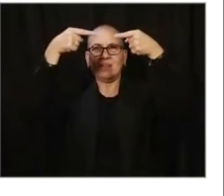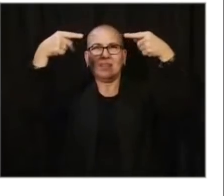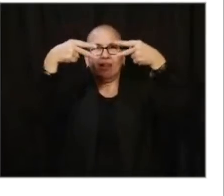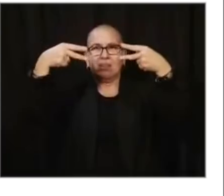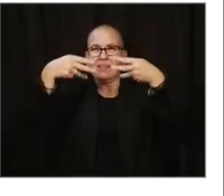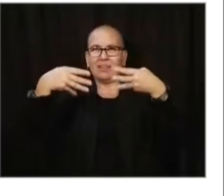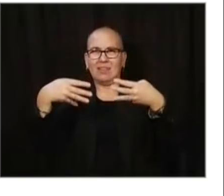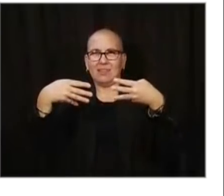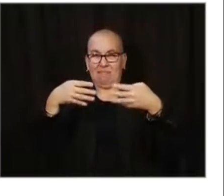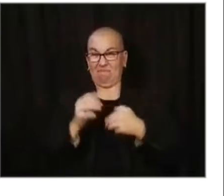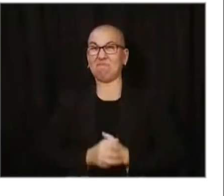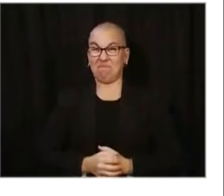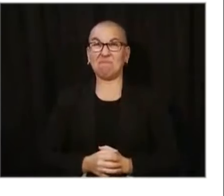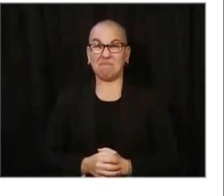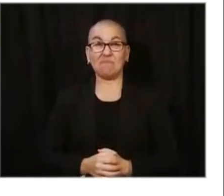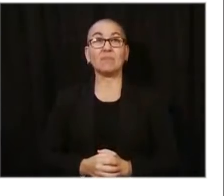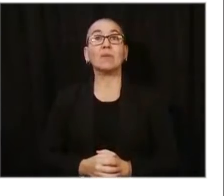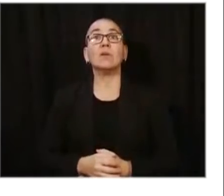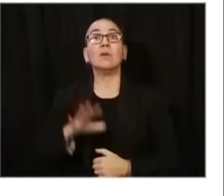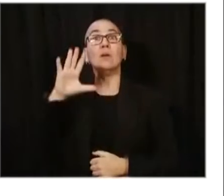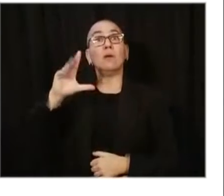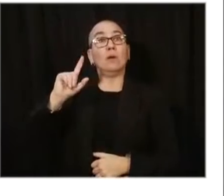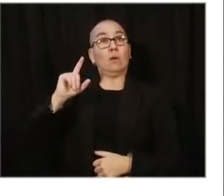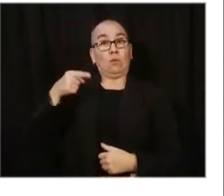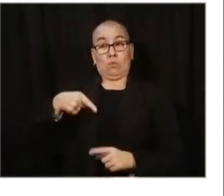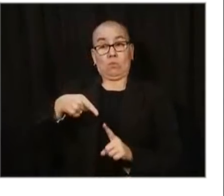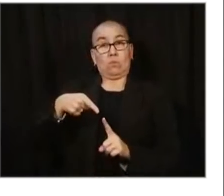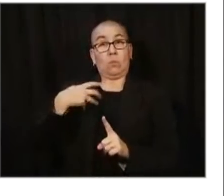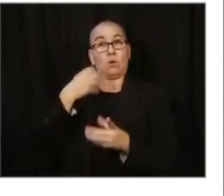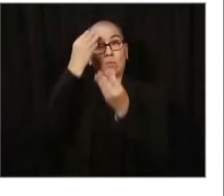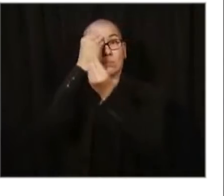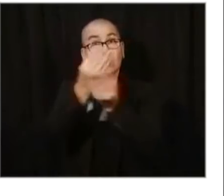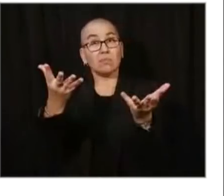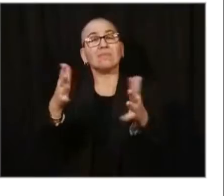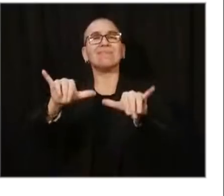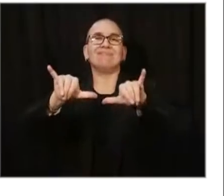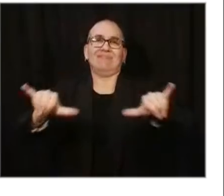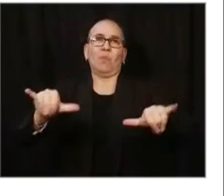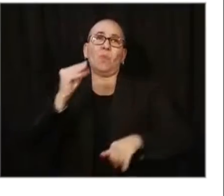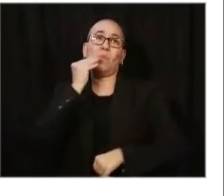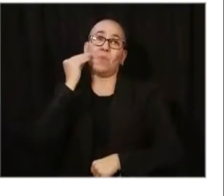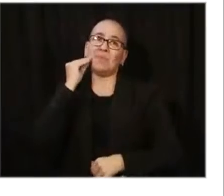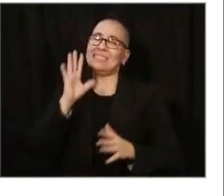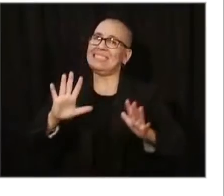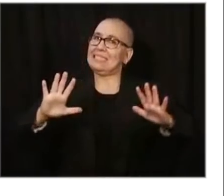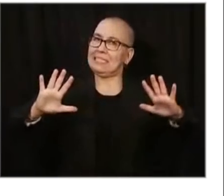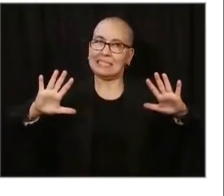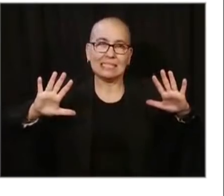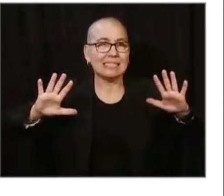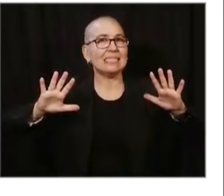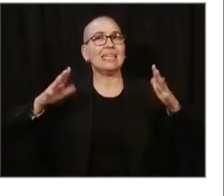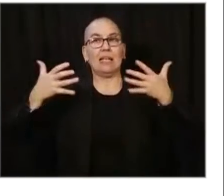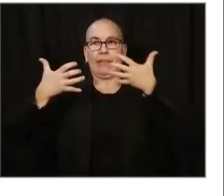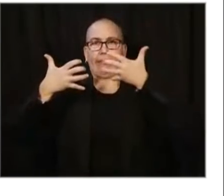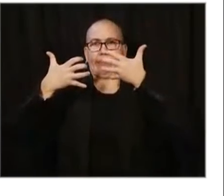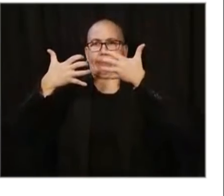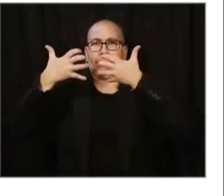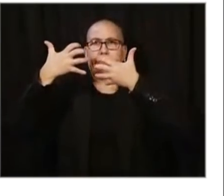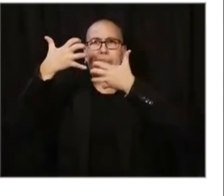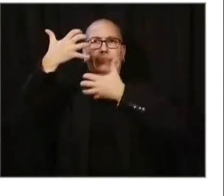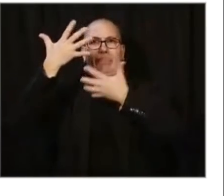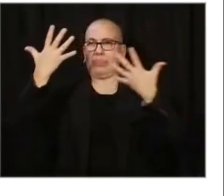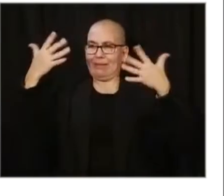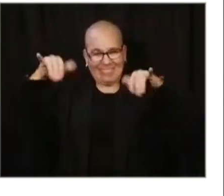spoke with you during the stay-at-home order is that could not go on indefinitely. The economic,